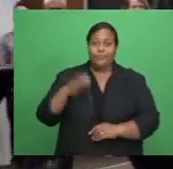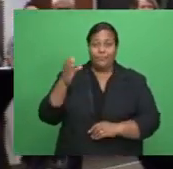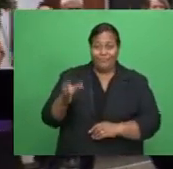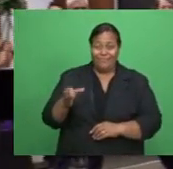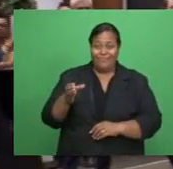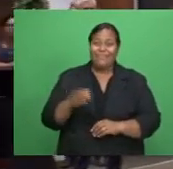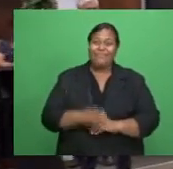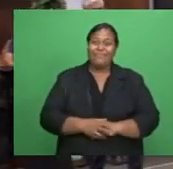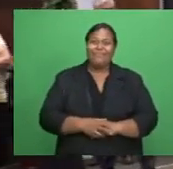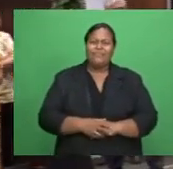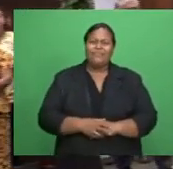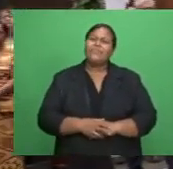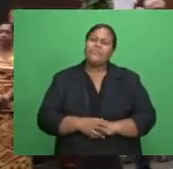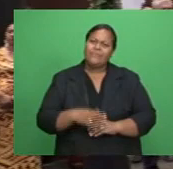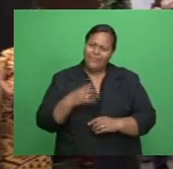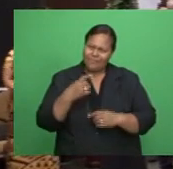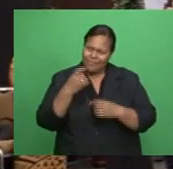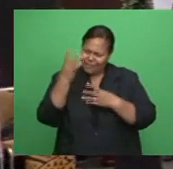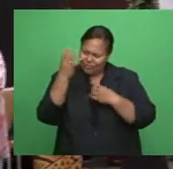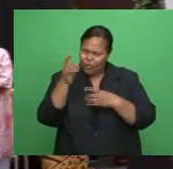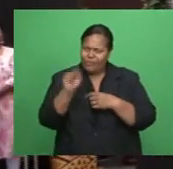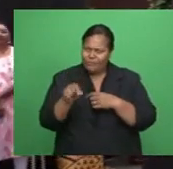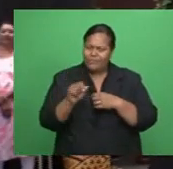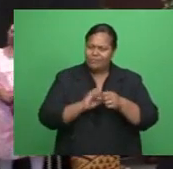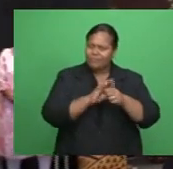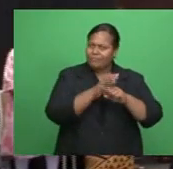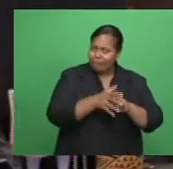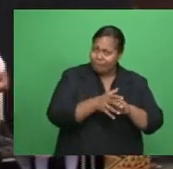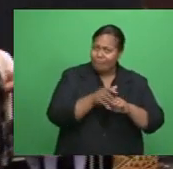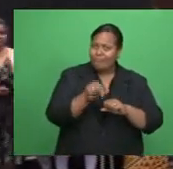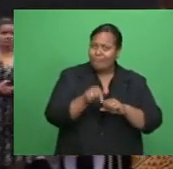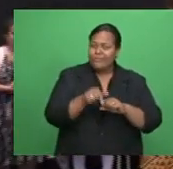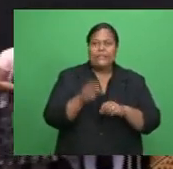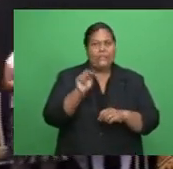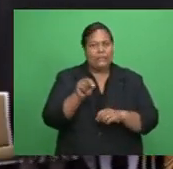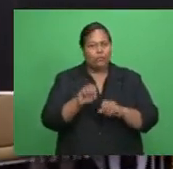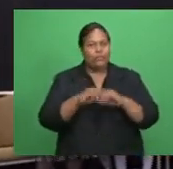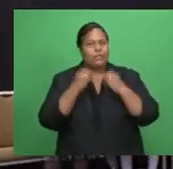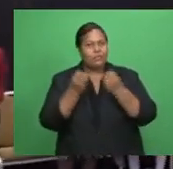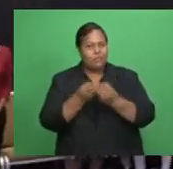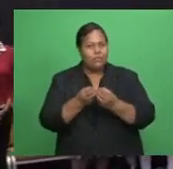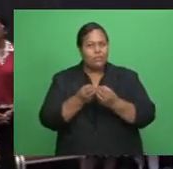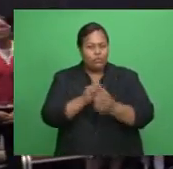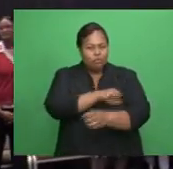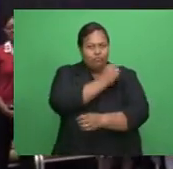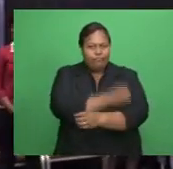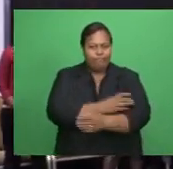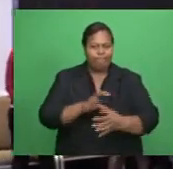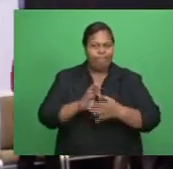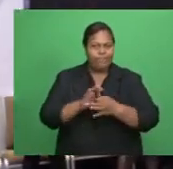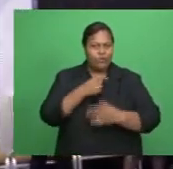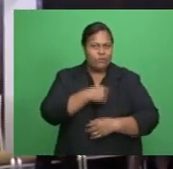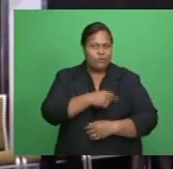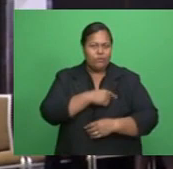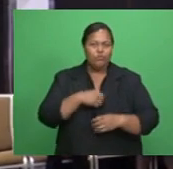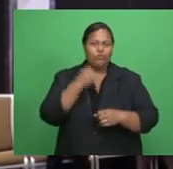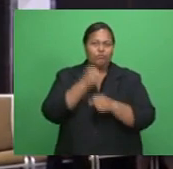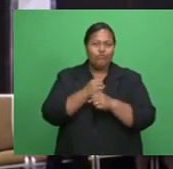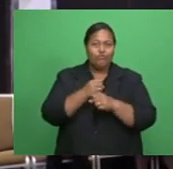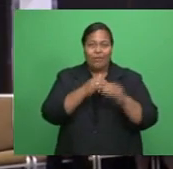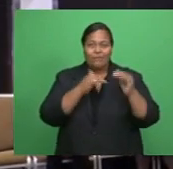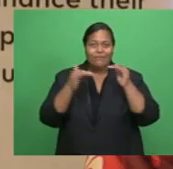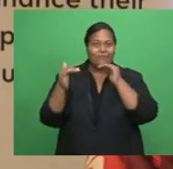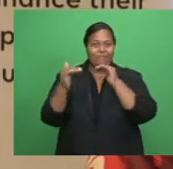says COVID-19 will require organizations to strengthen their commitment and partnership towards gender equality. Grants